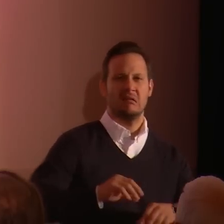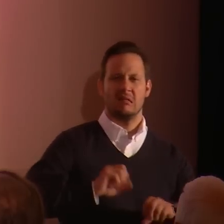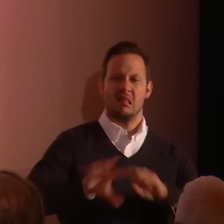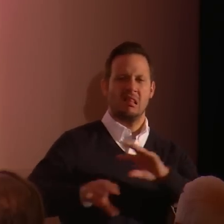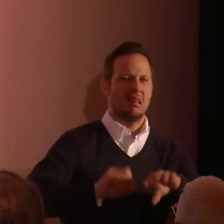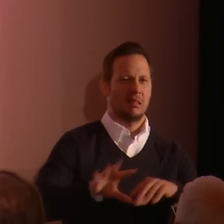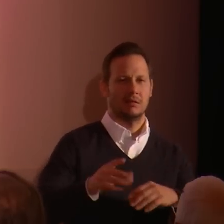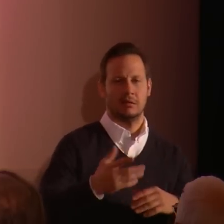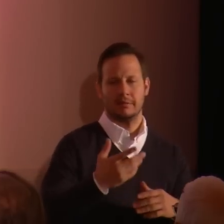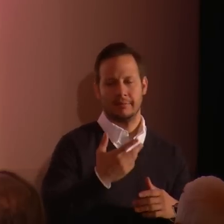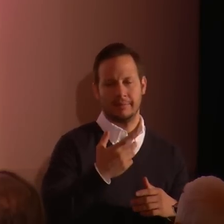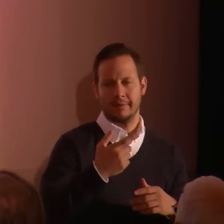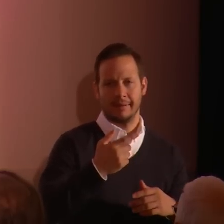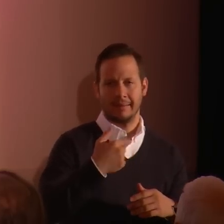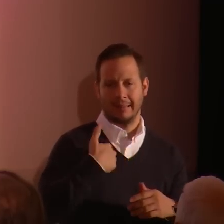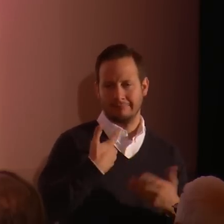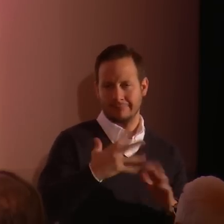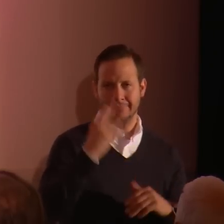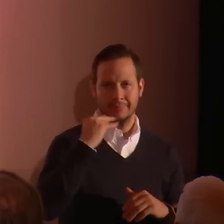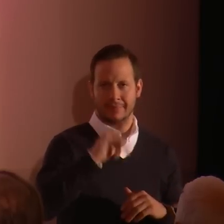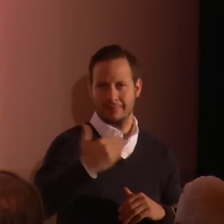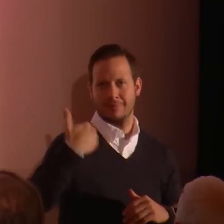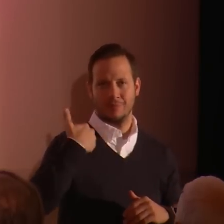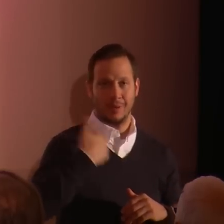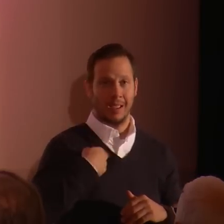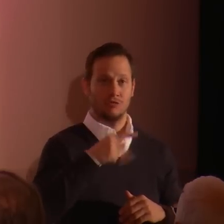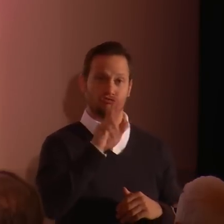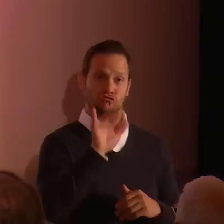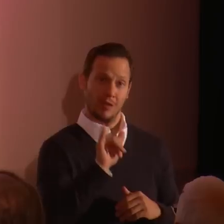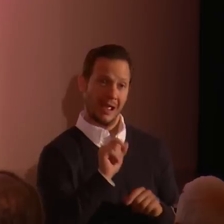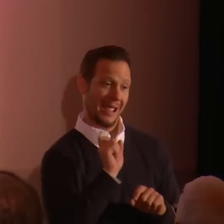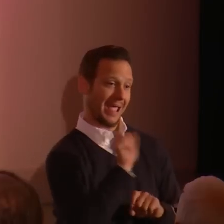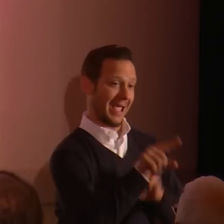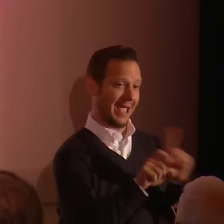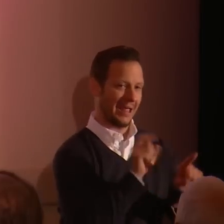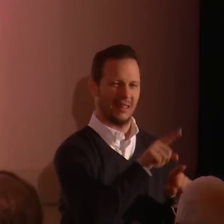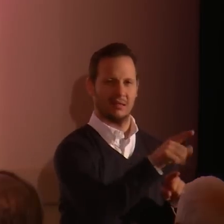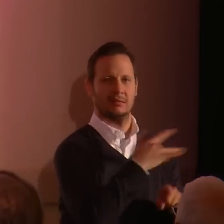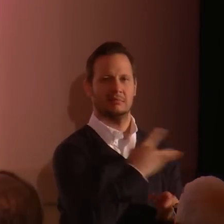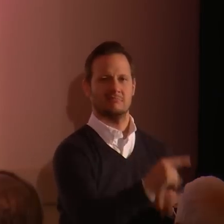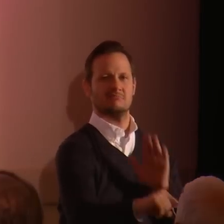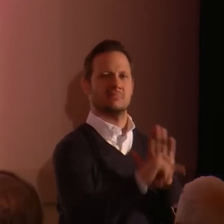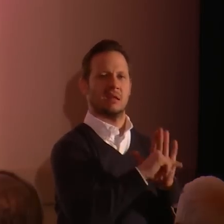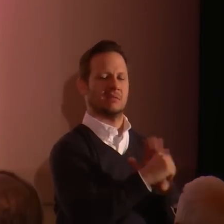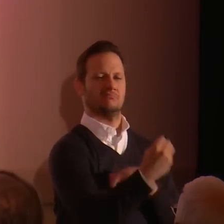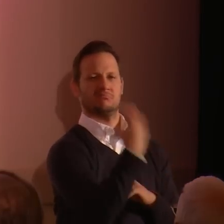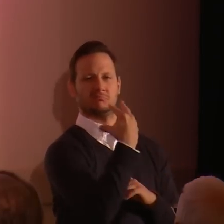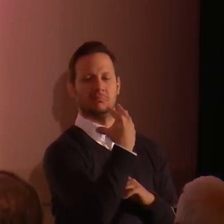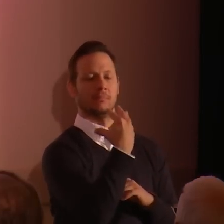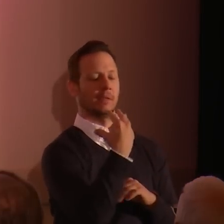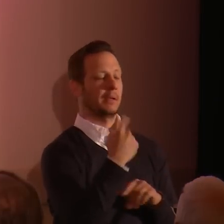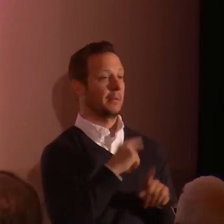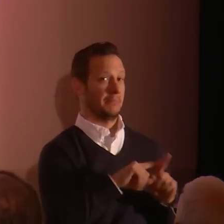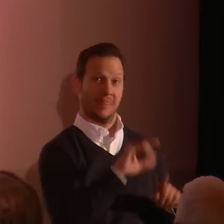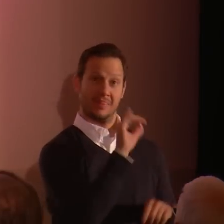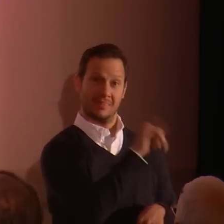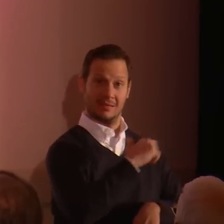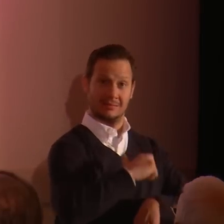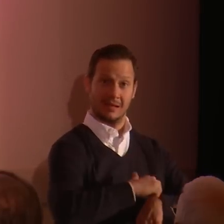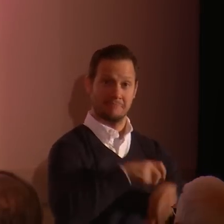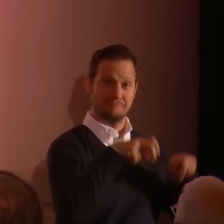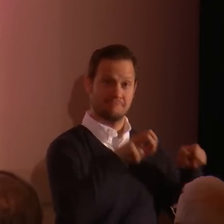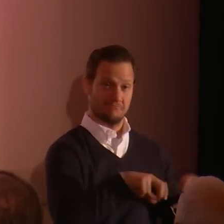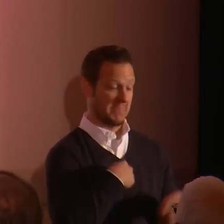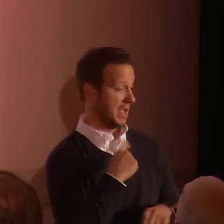other conversation that I'd tried to have like this with any other person in my life. But you know what? It didn't